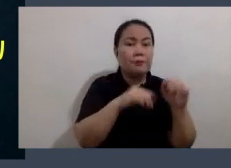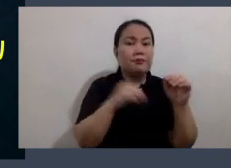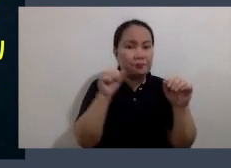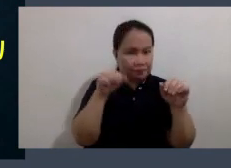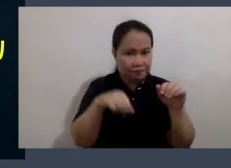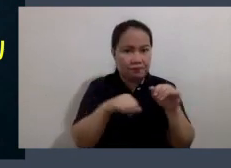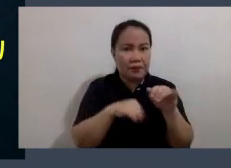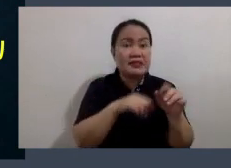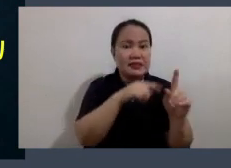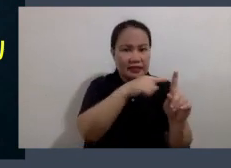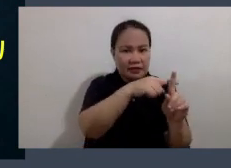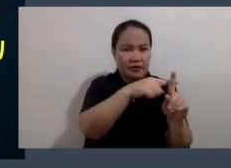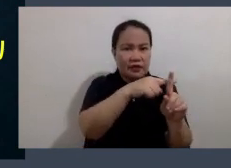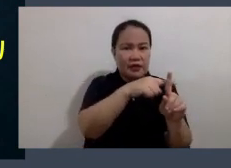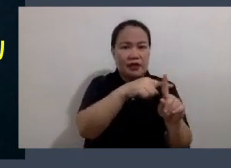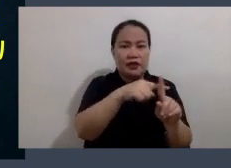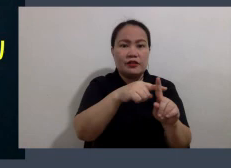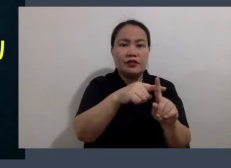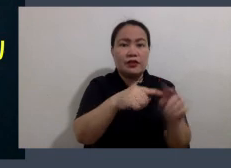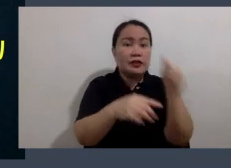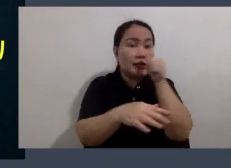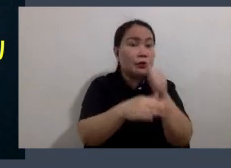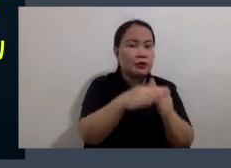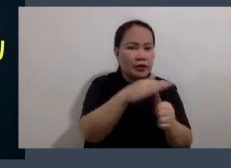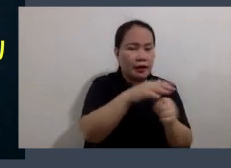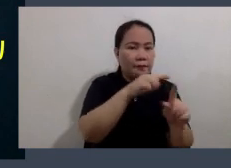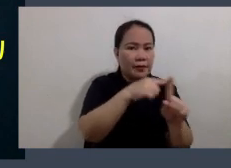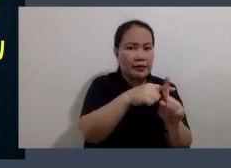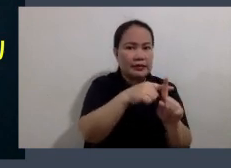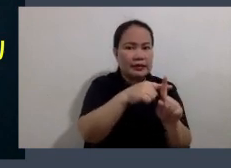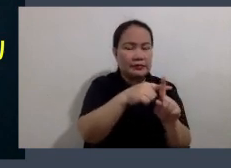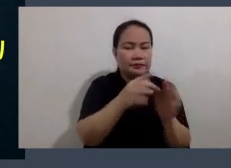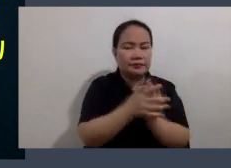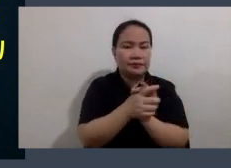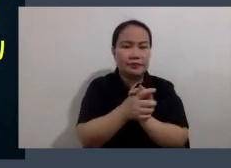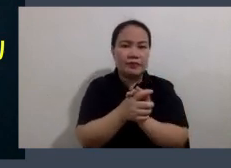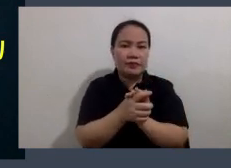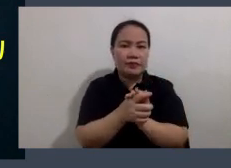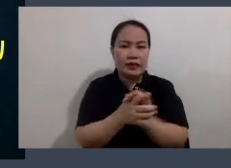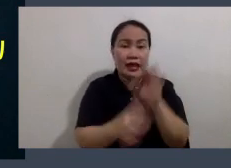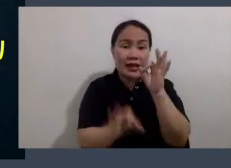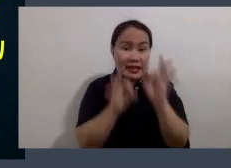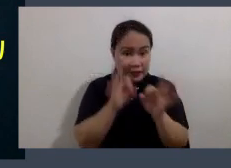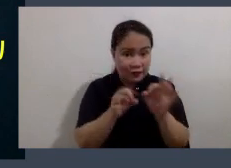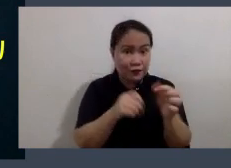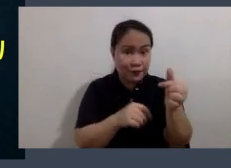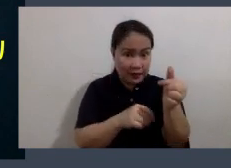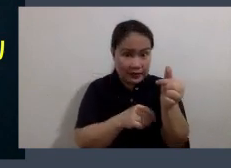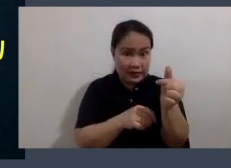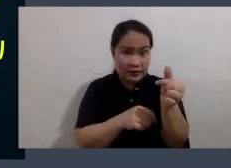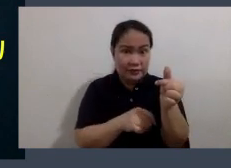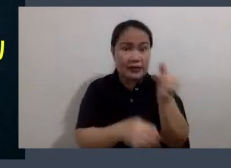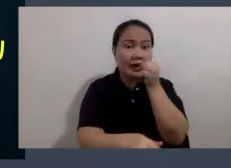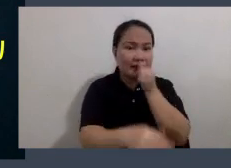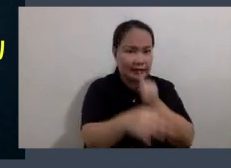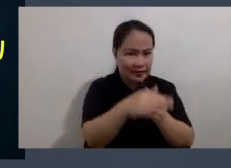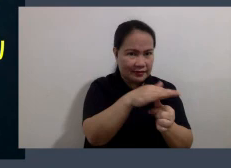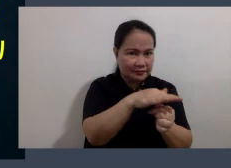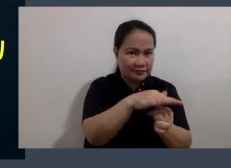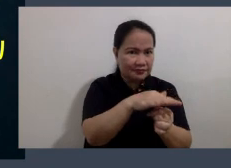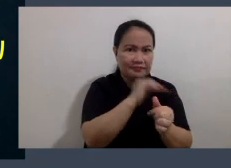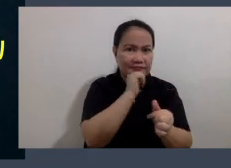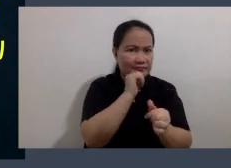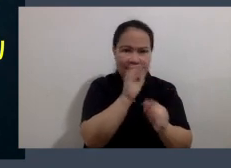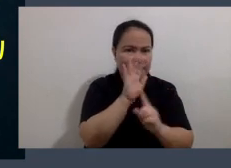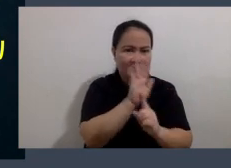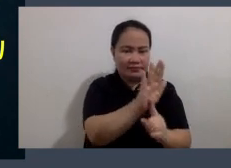So, hindi na natin kailangan lagyan ng plus. Okay? Kapag ang integer mo ay positive.